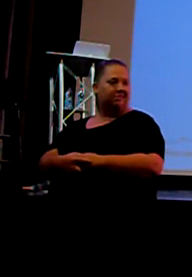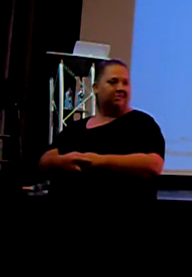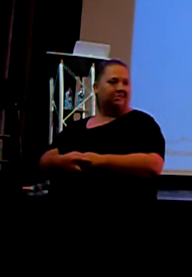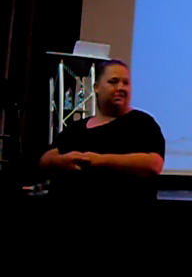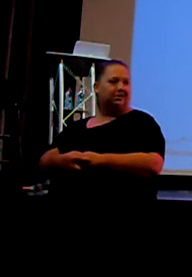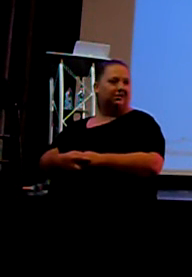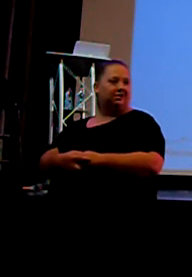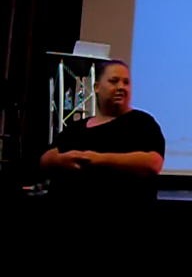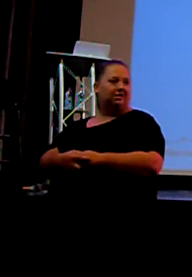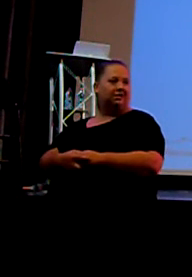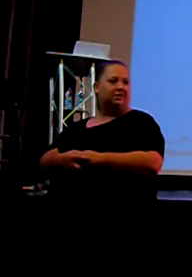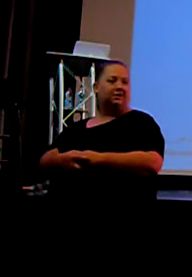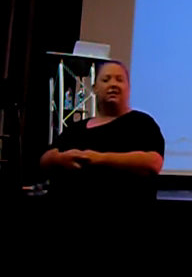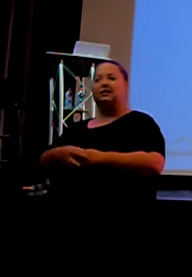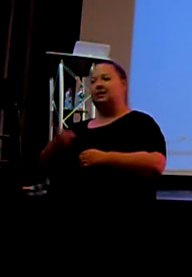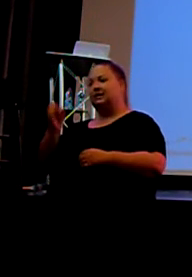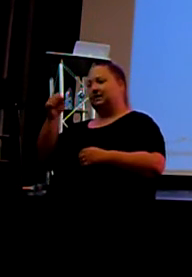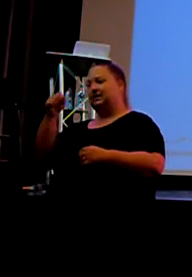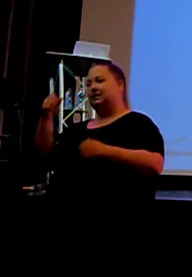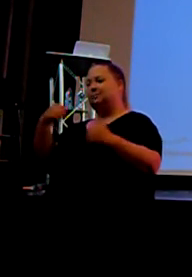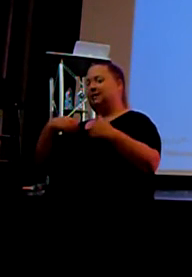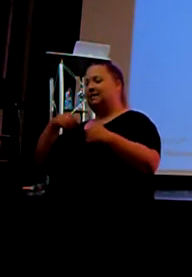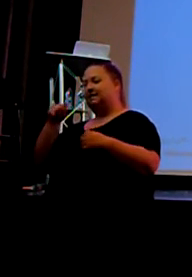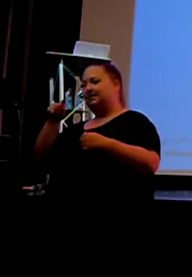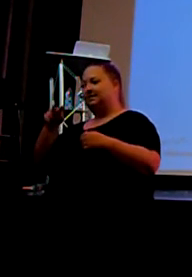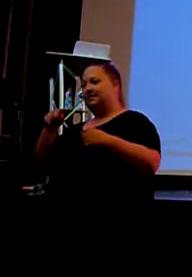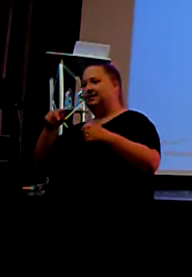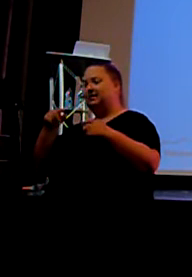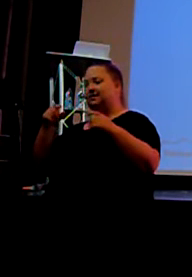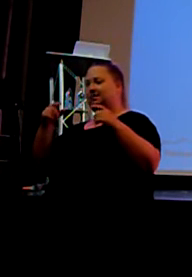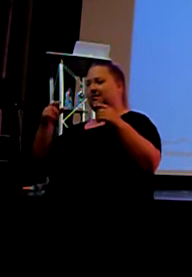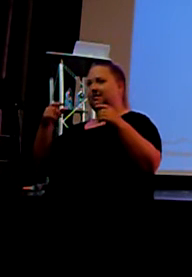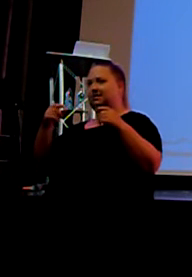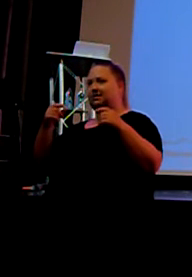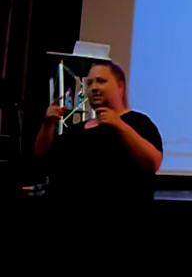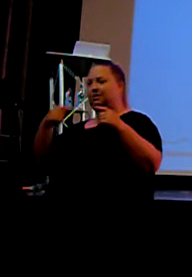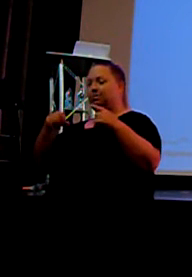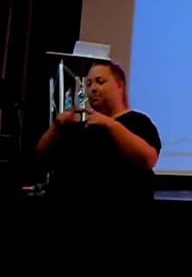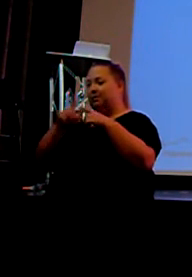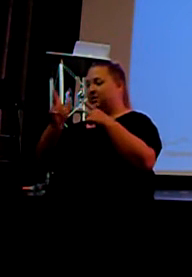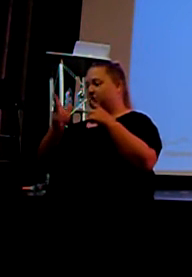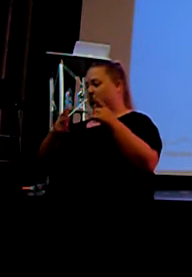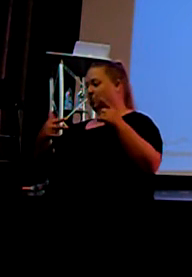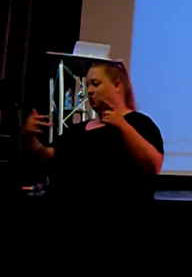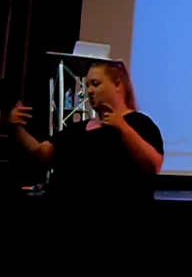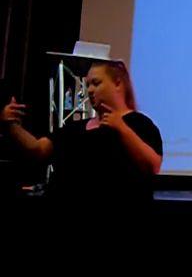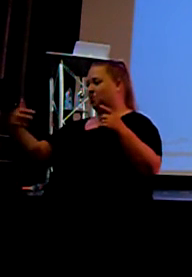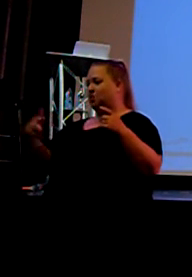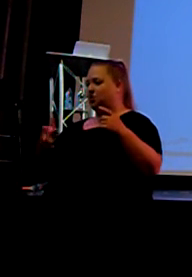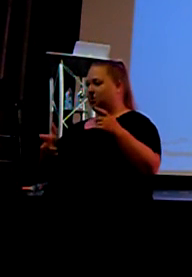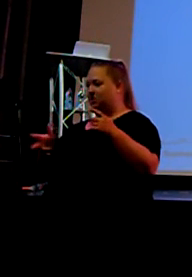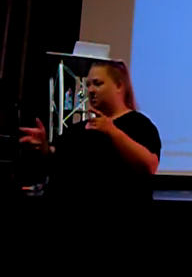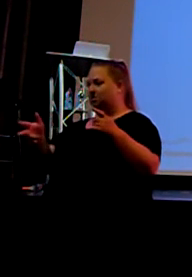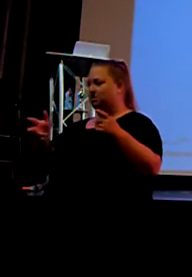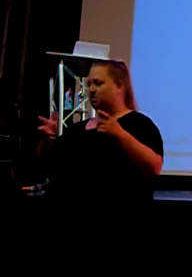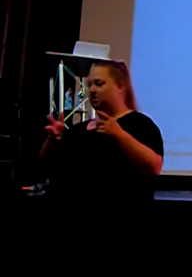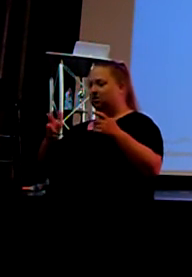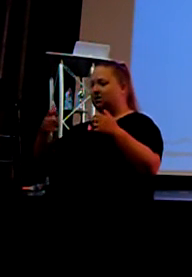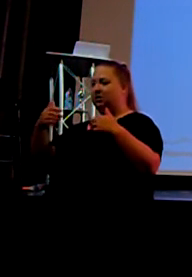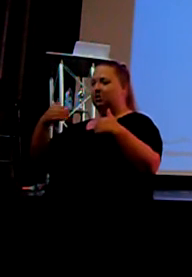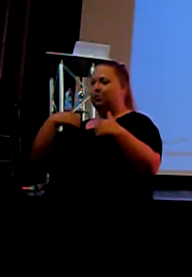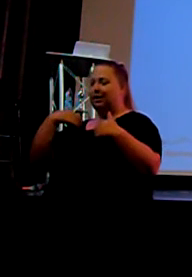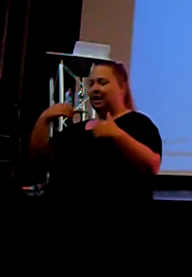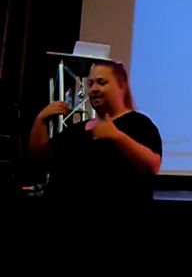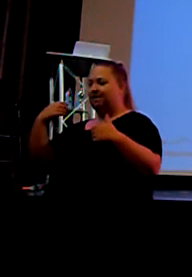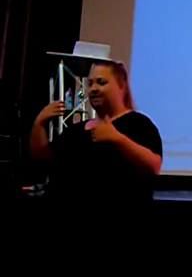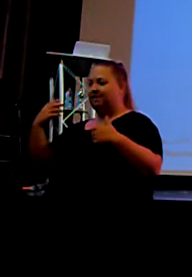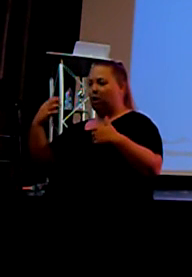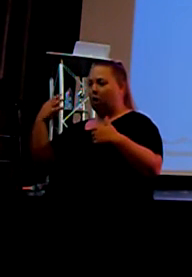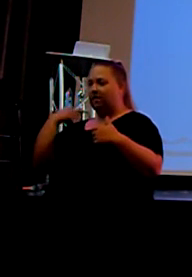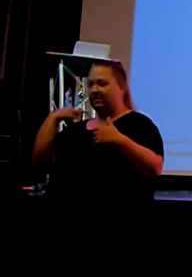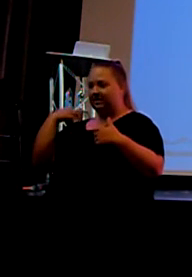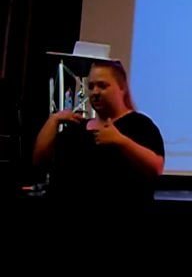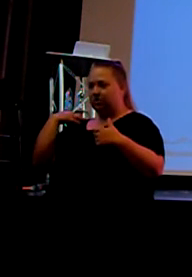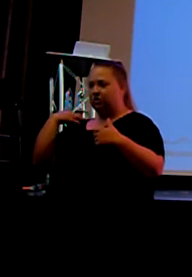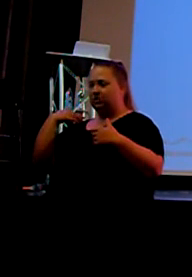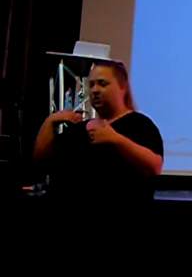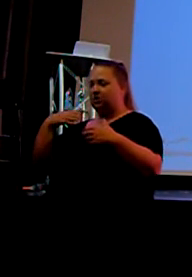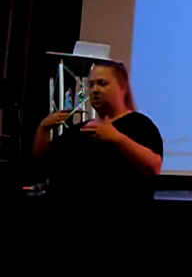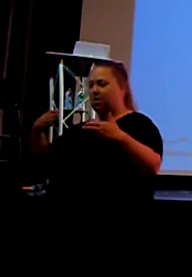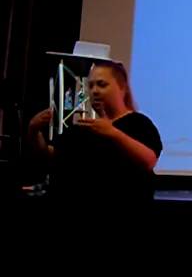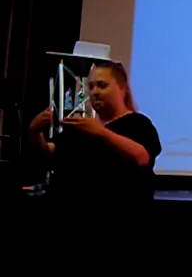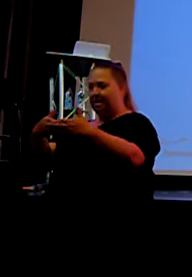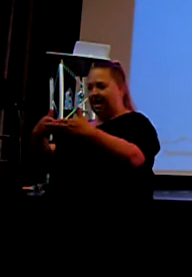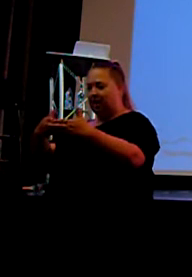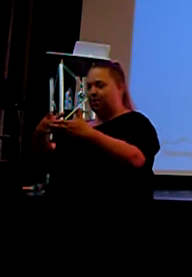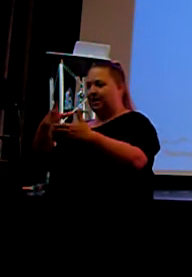But yes, we do have TVs, but also when we are turning and backing, we always have officers on the bow and on the stern that we